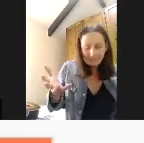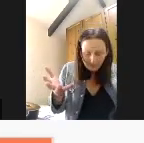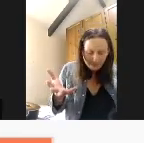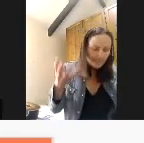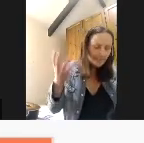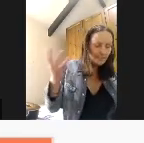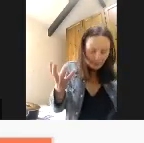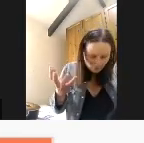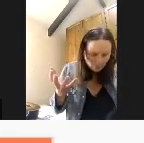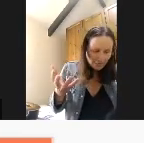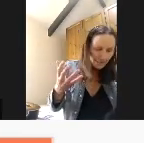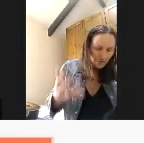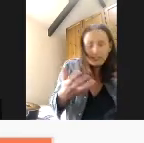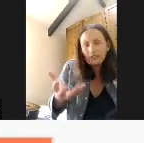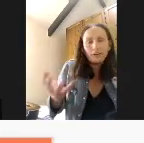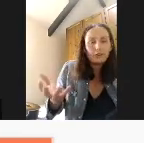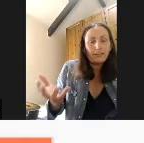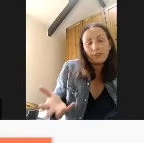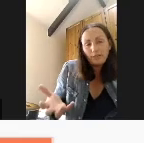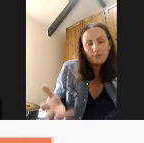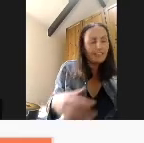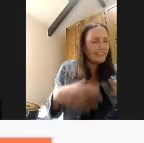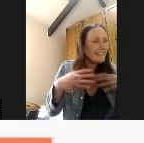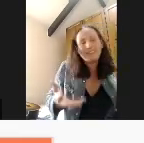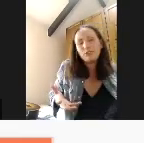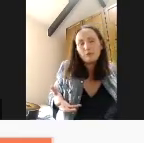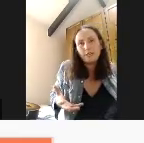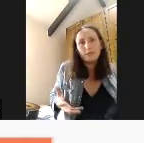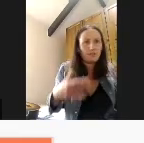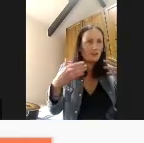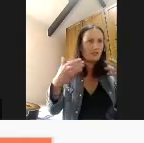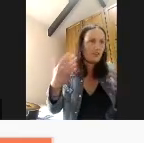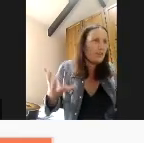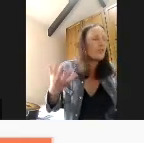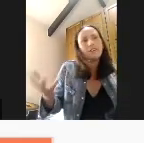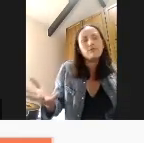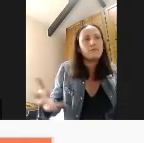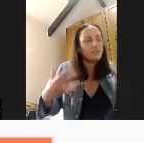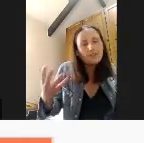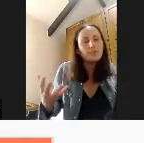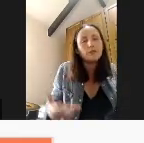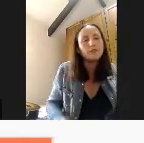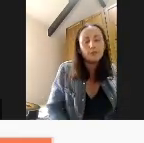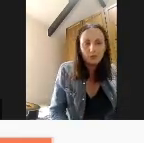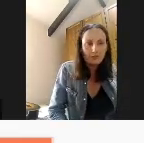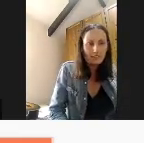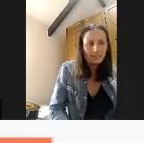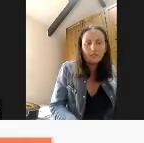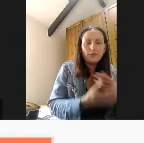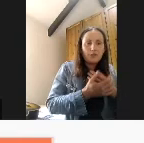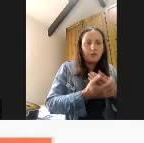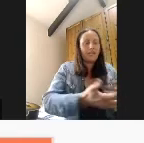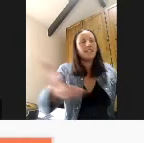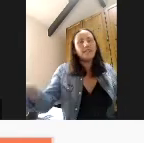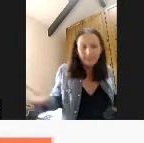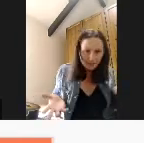make this happen. And this software, it was kind of an online farmers market, and this software was, we couldn't fund the development of the software ourselves.